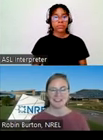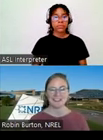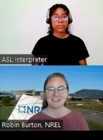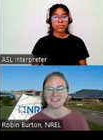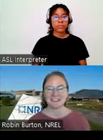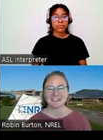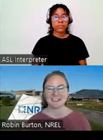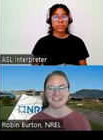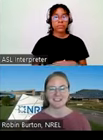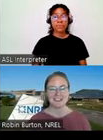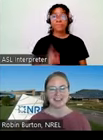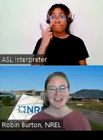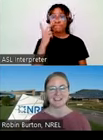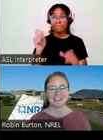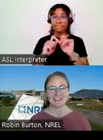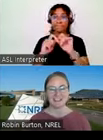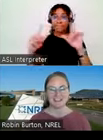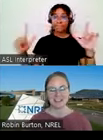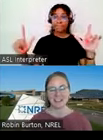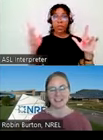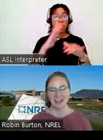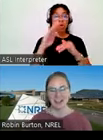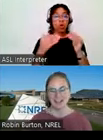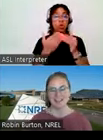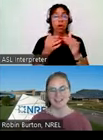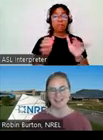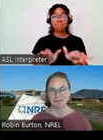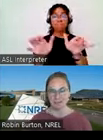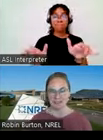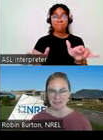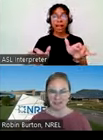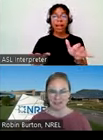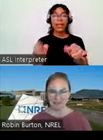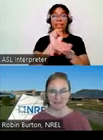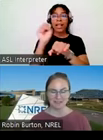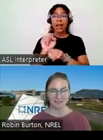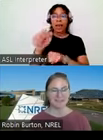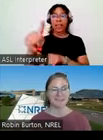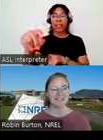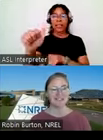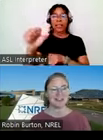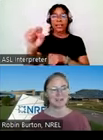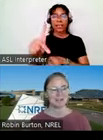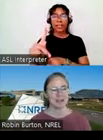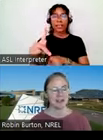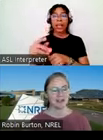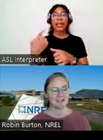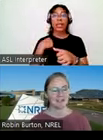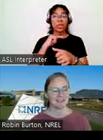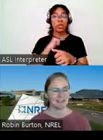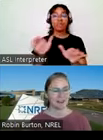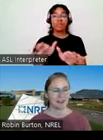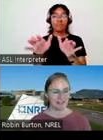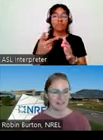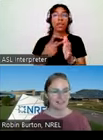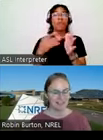This slide illustrates the activities and tasks being conducted throughout the study. Here we're highlighting that